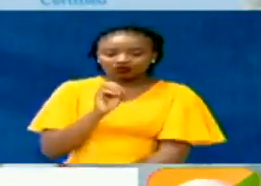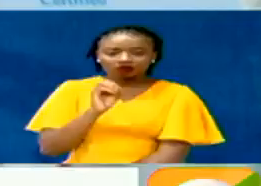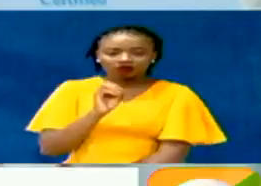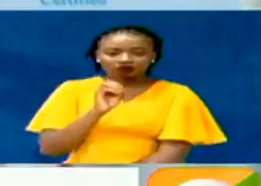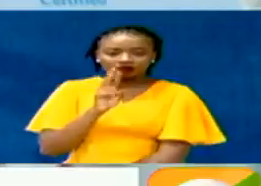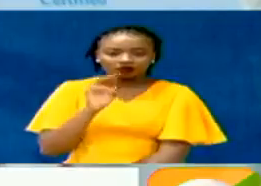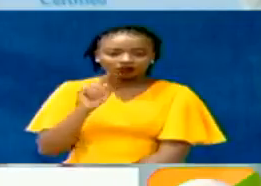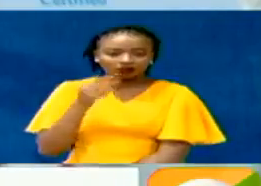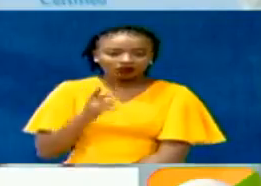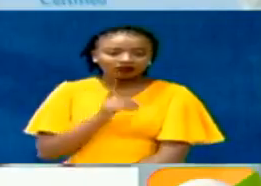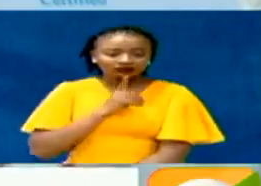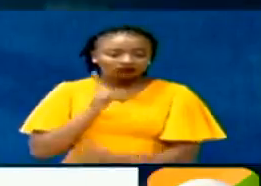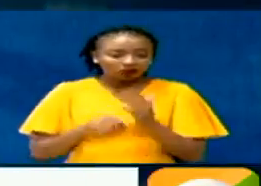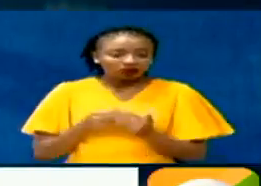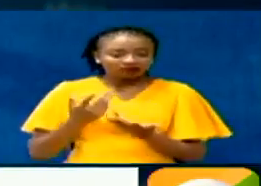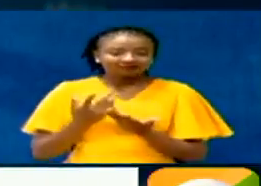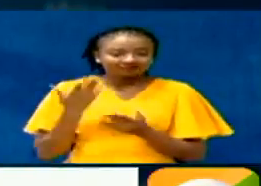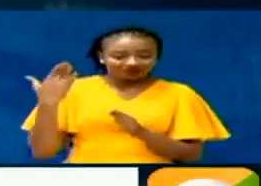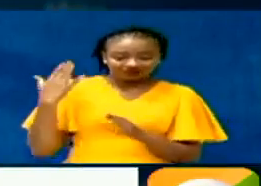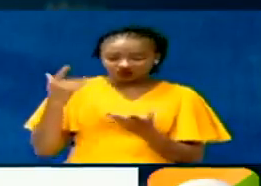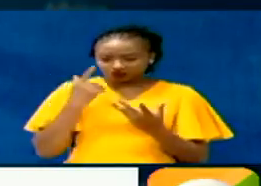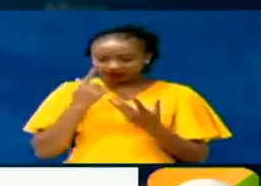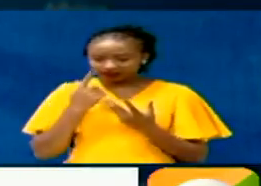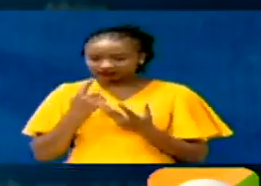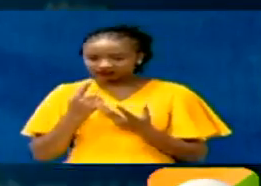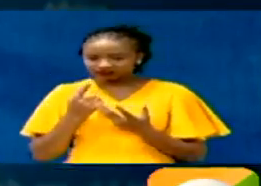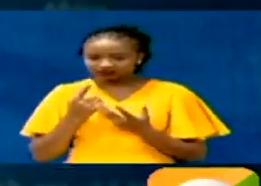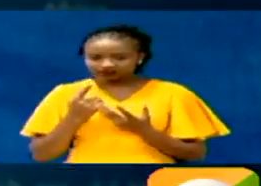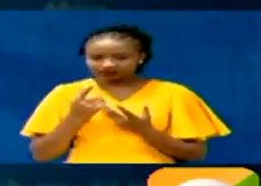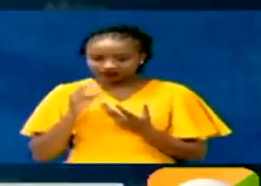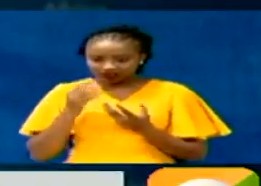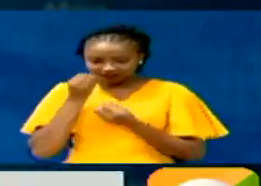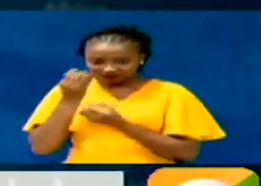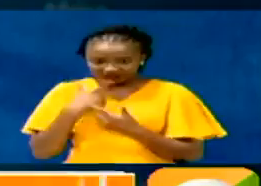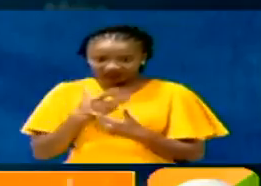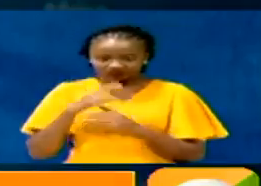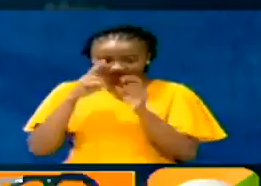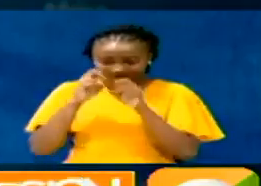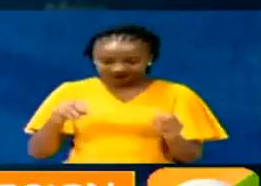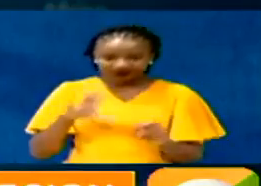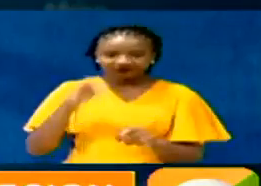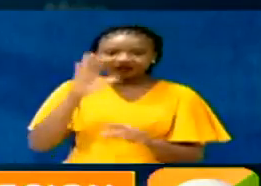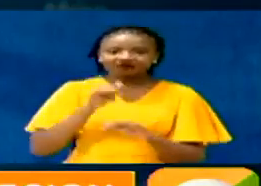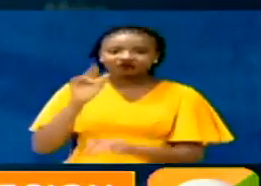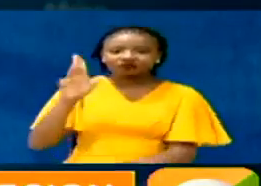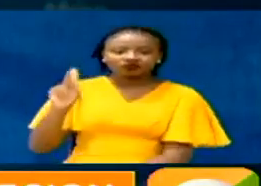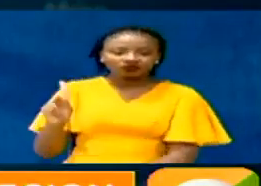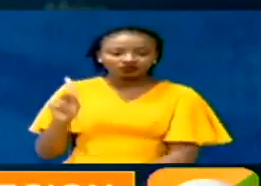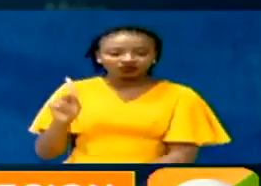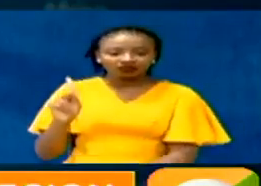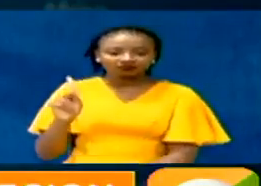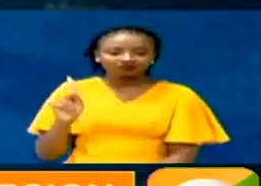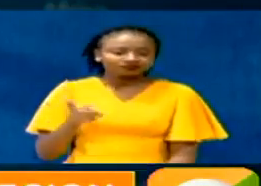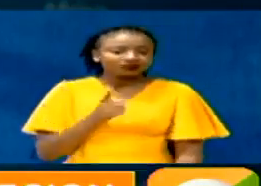revised the interval period to 12 weeks. With data that has been acquired recently from the UK, the Serum Institute of India